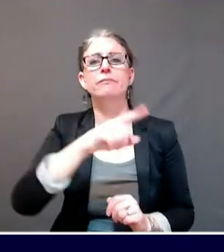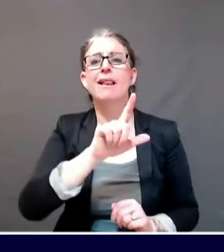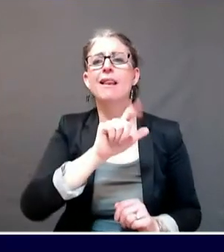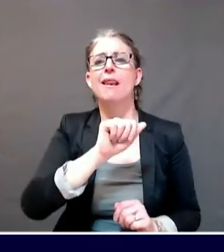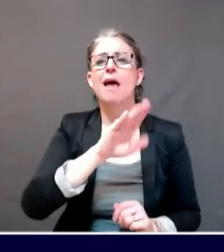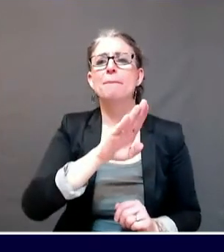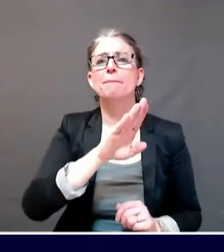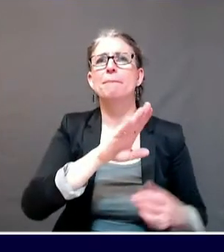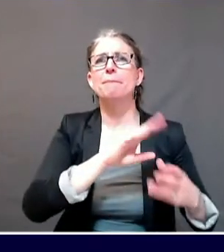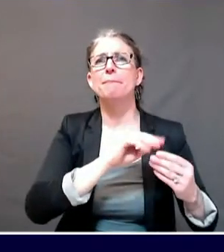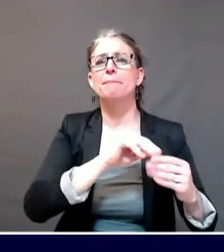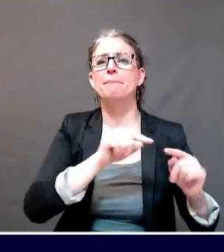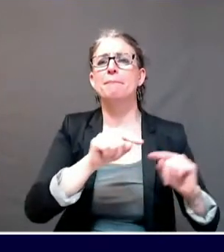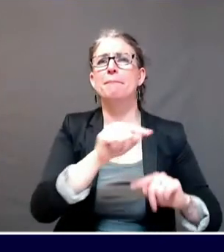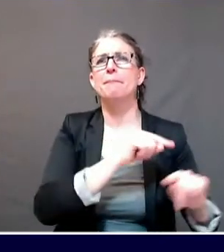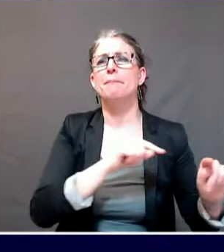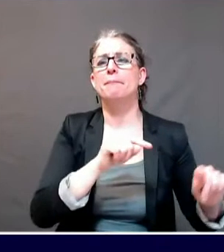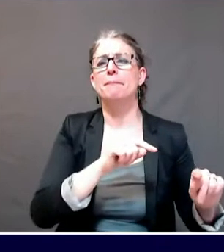up?